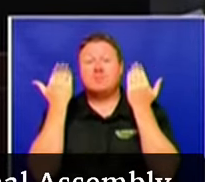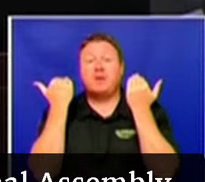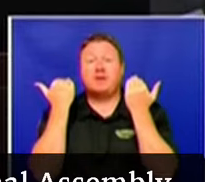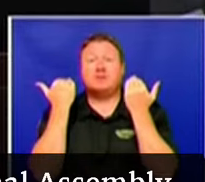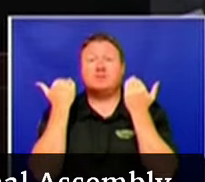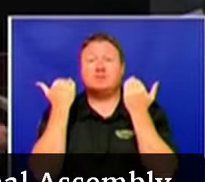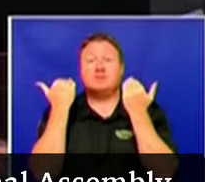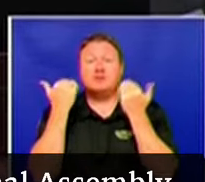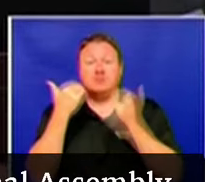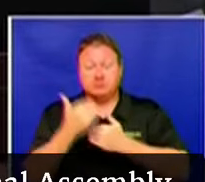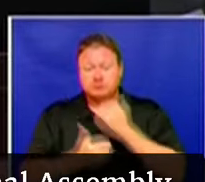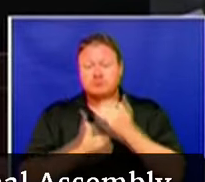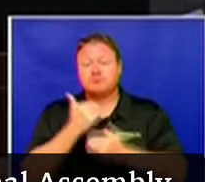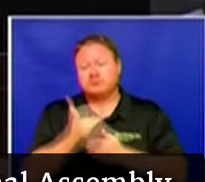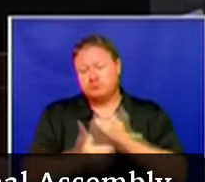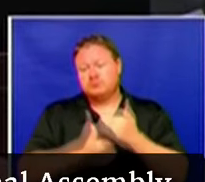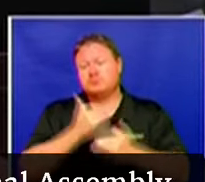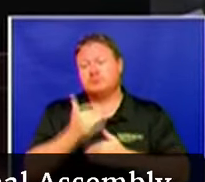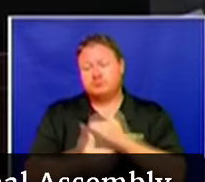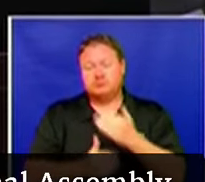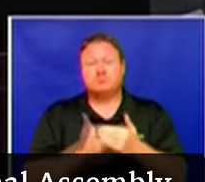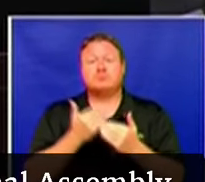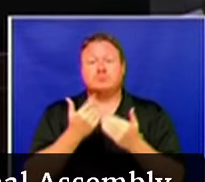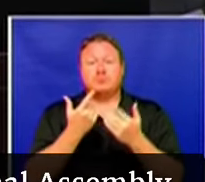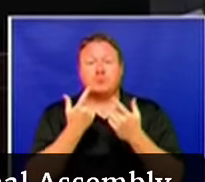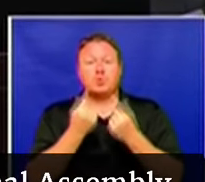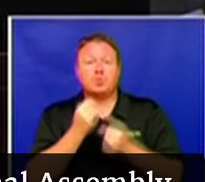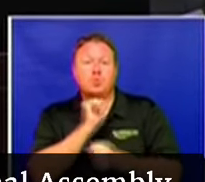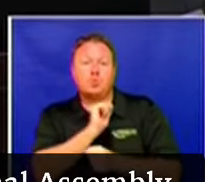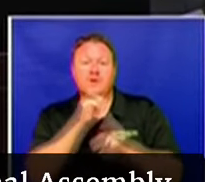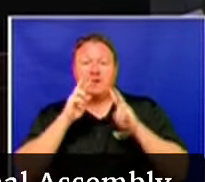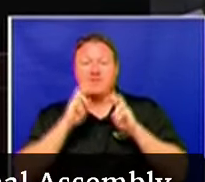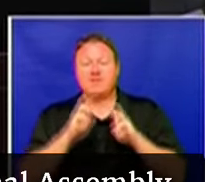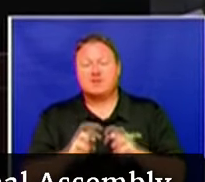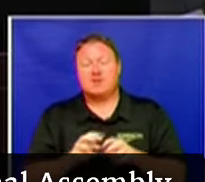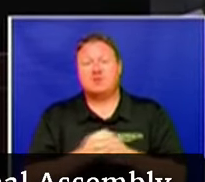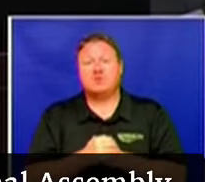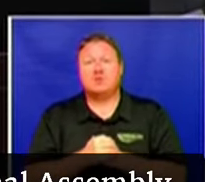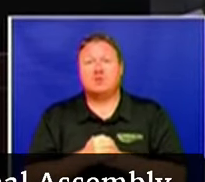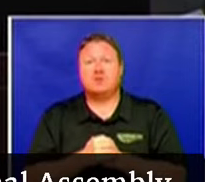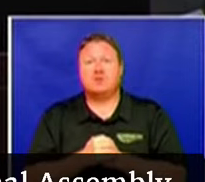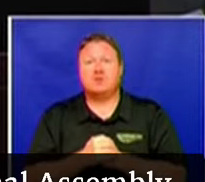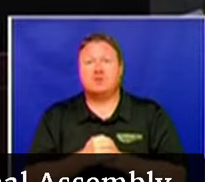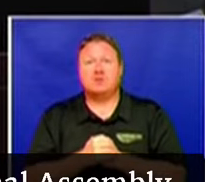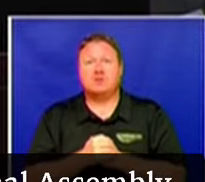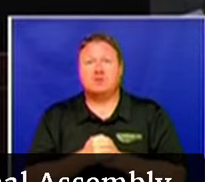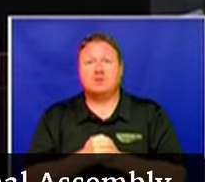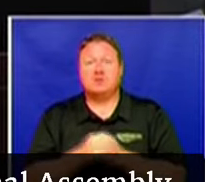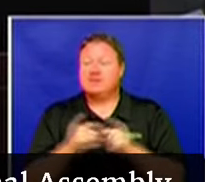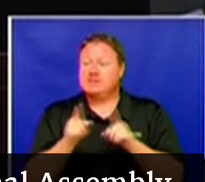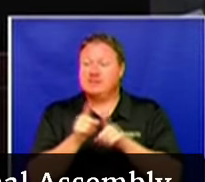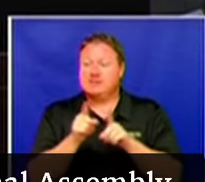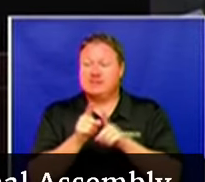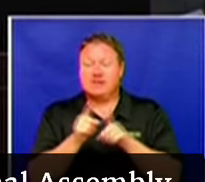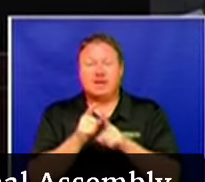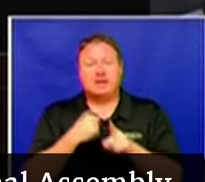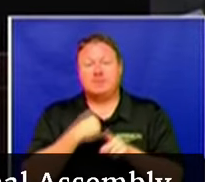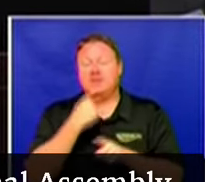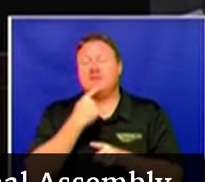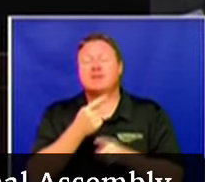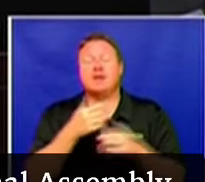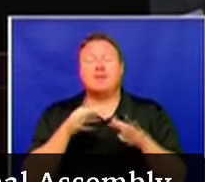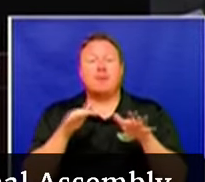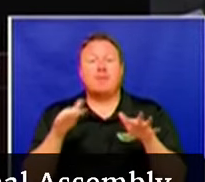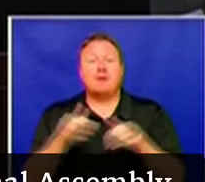to continue doing their investigations. And I've even said so publicly to them,